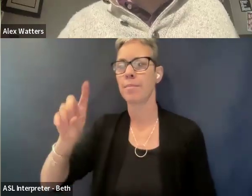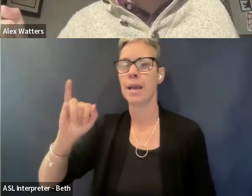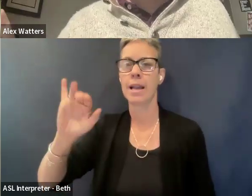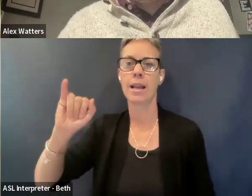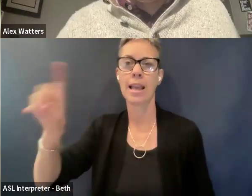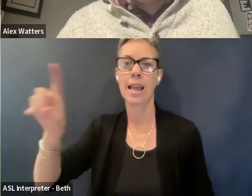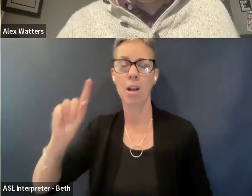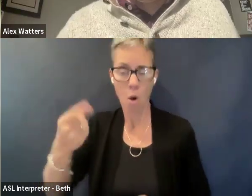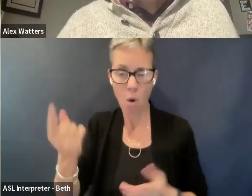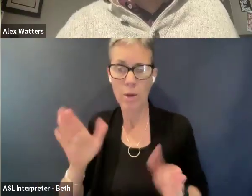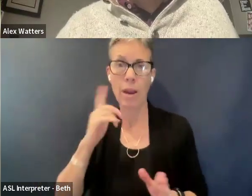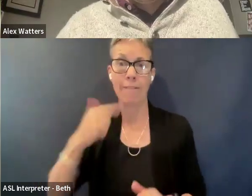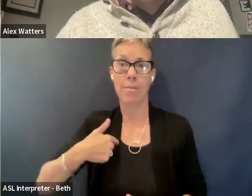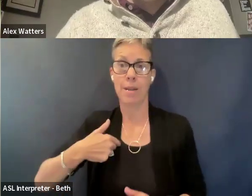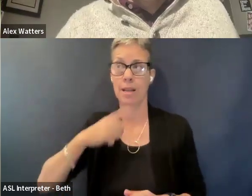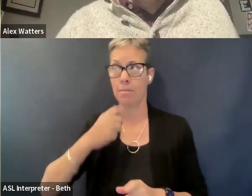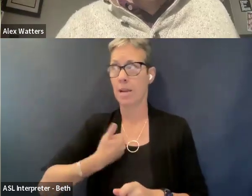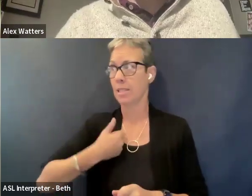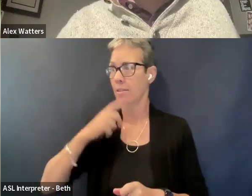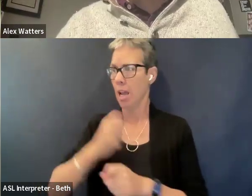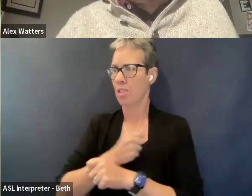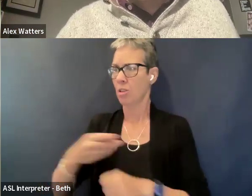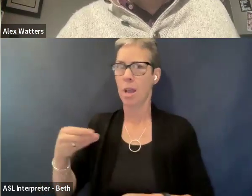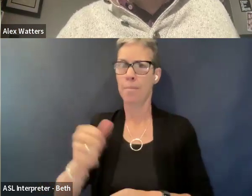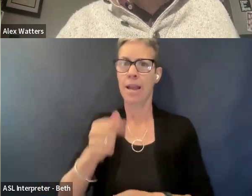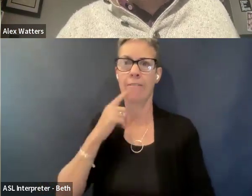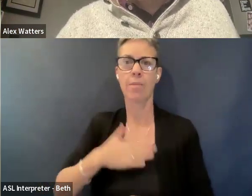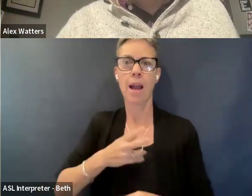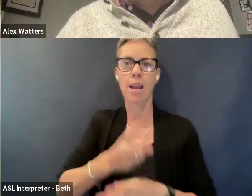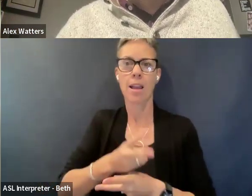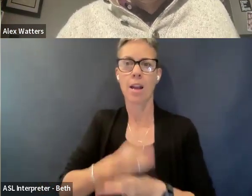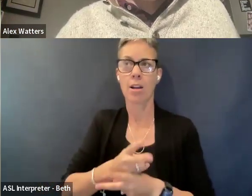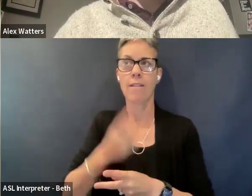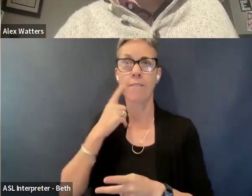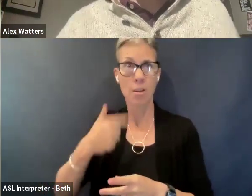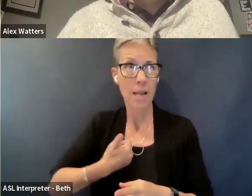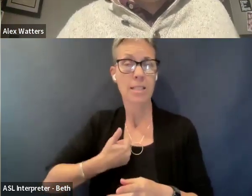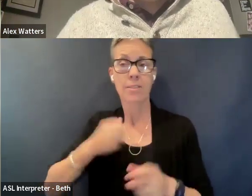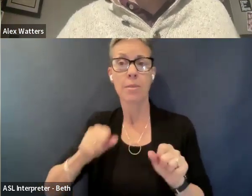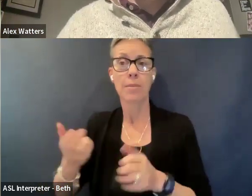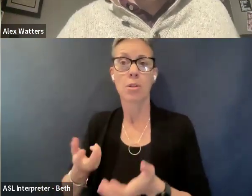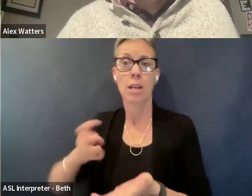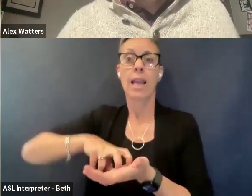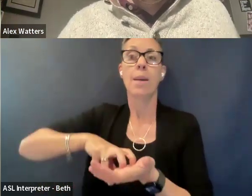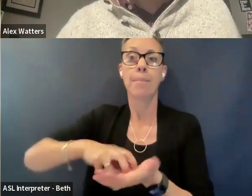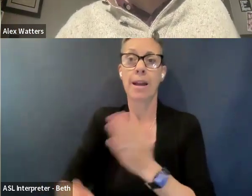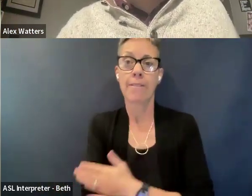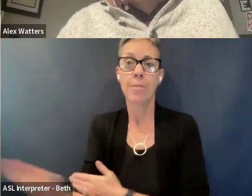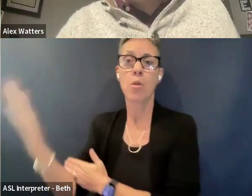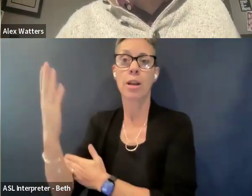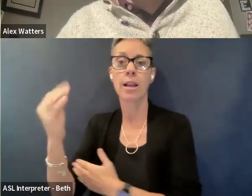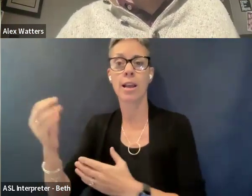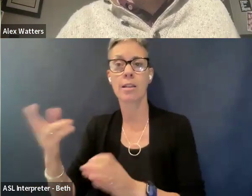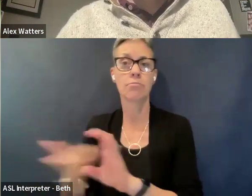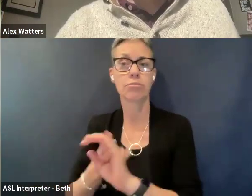for me to be able to pay for my care in order to get out of bed in the morning and to go to bed at night. We have